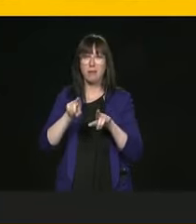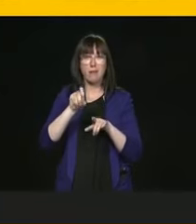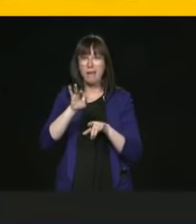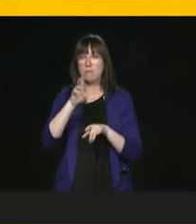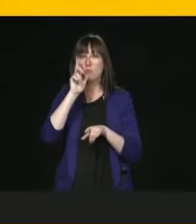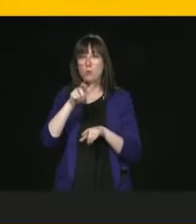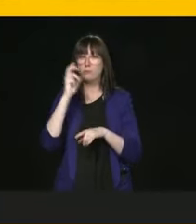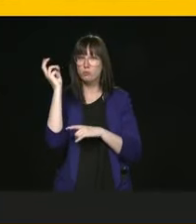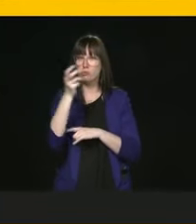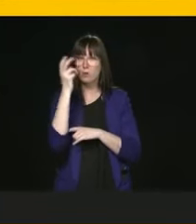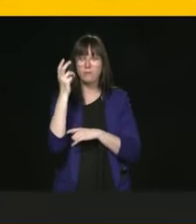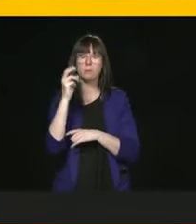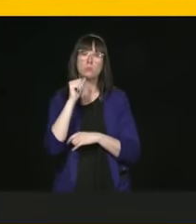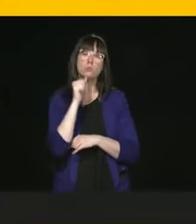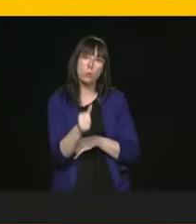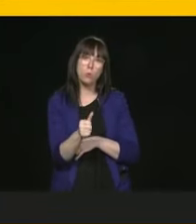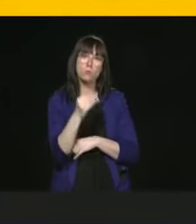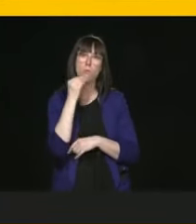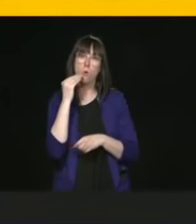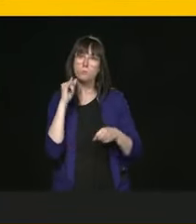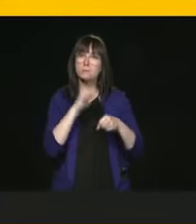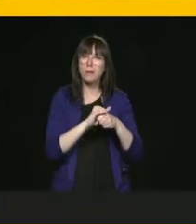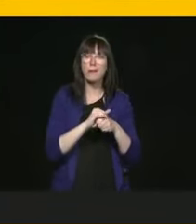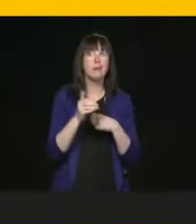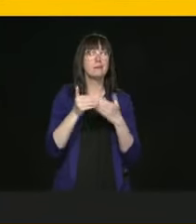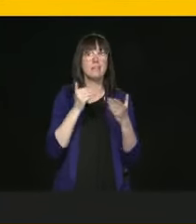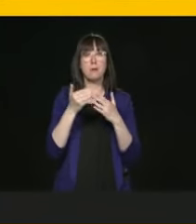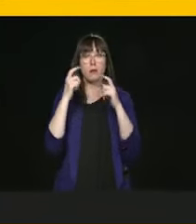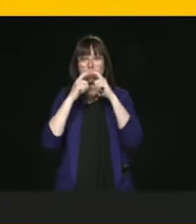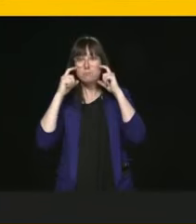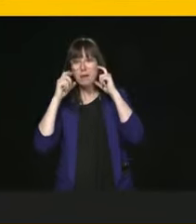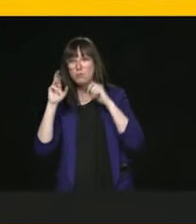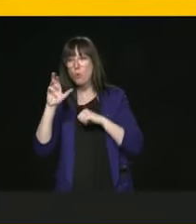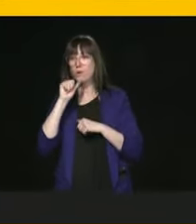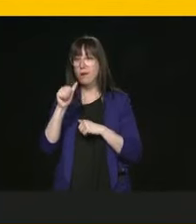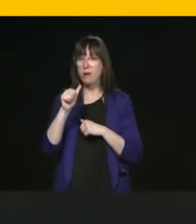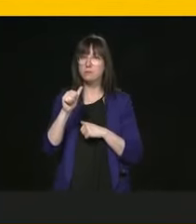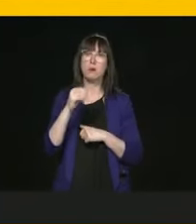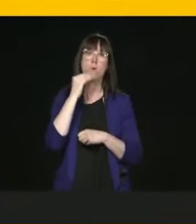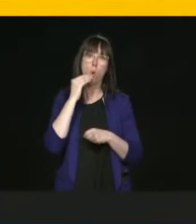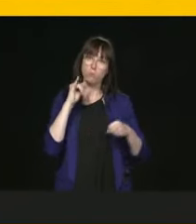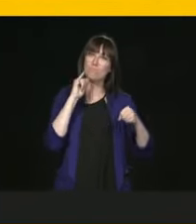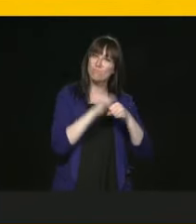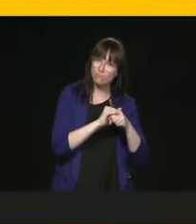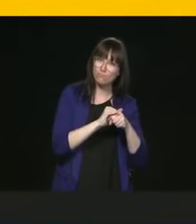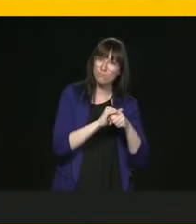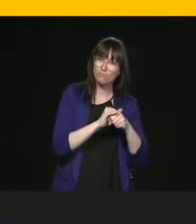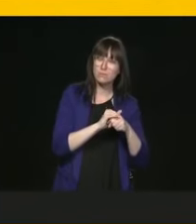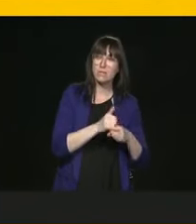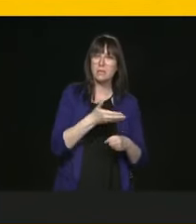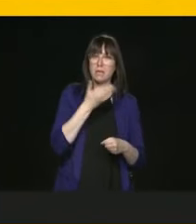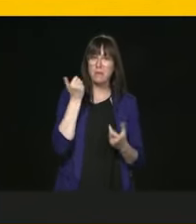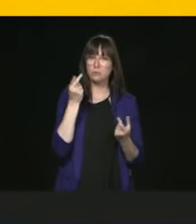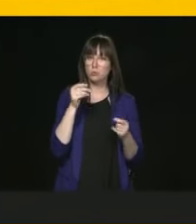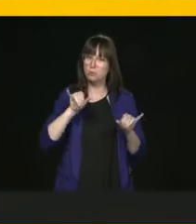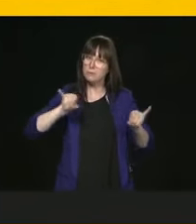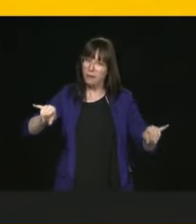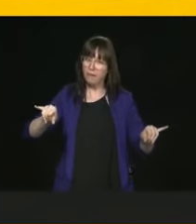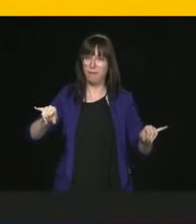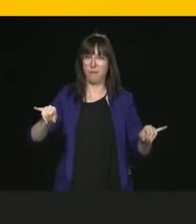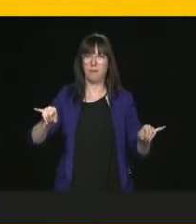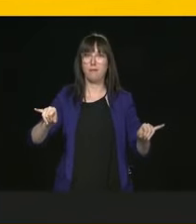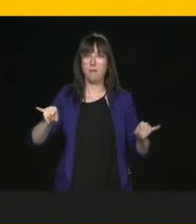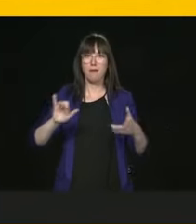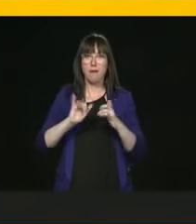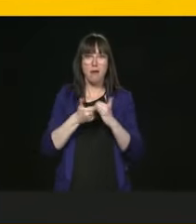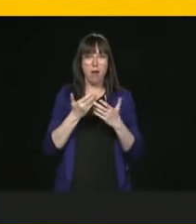wearing a mask or not. Of course, it's better than to wear a mask, but we still want people